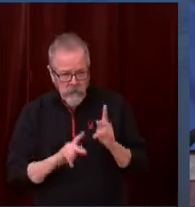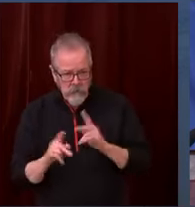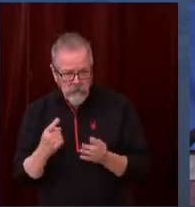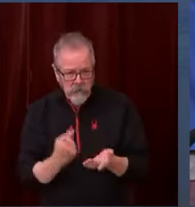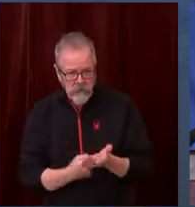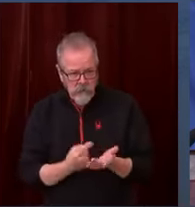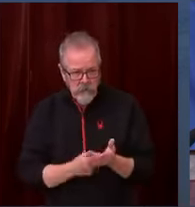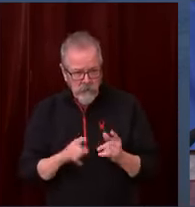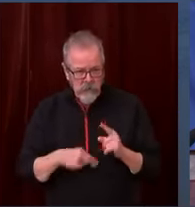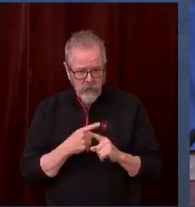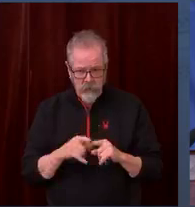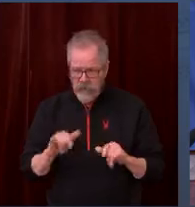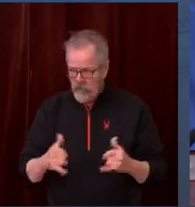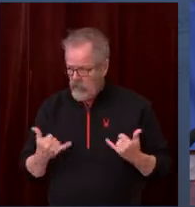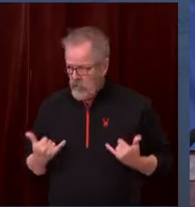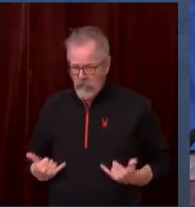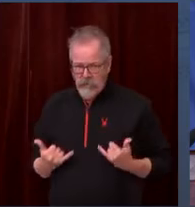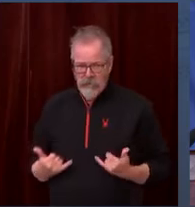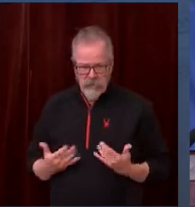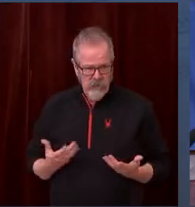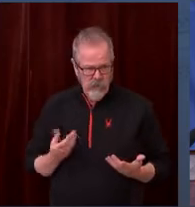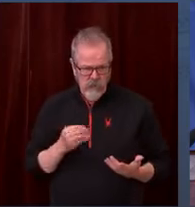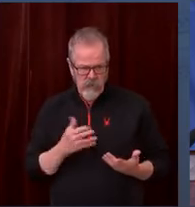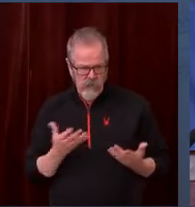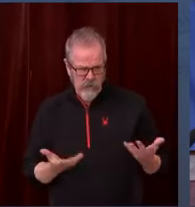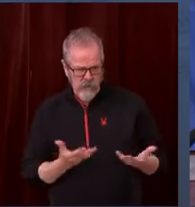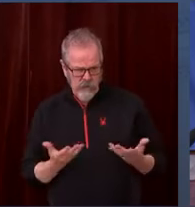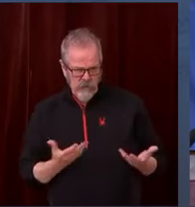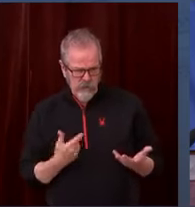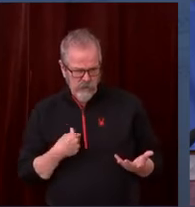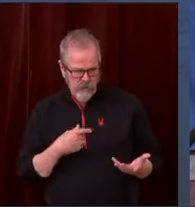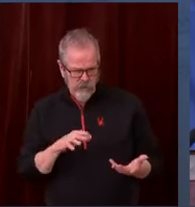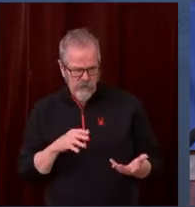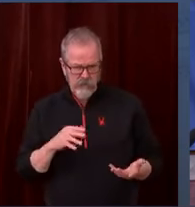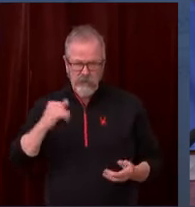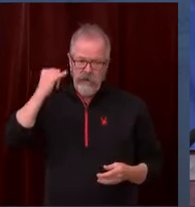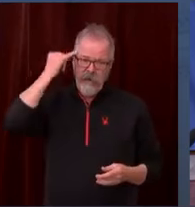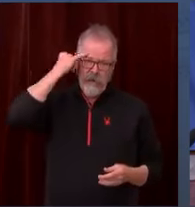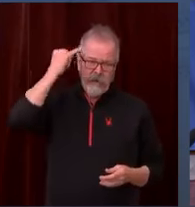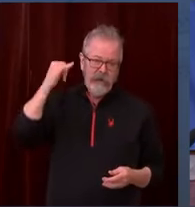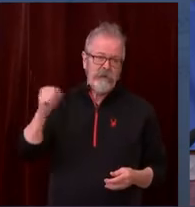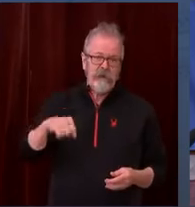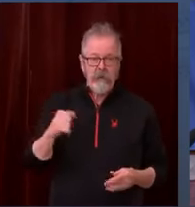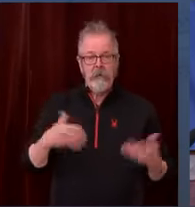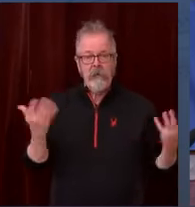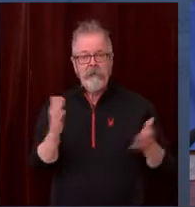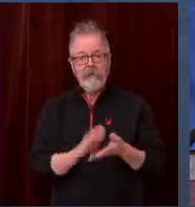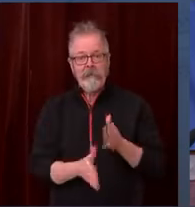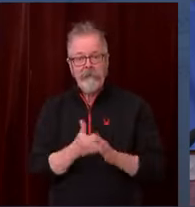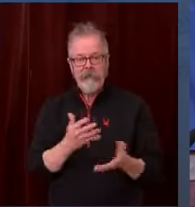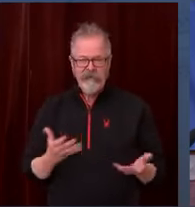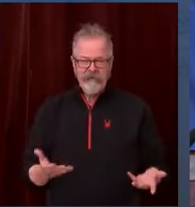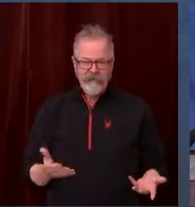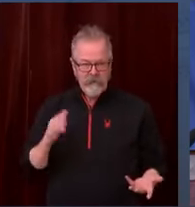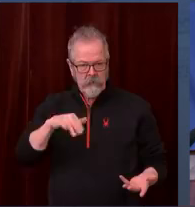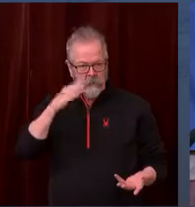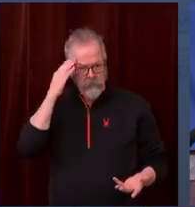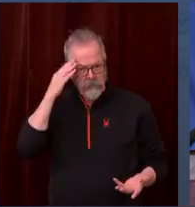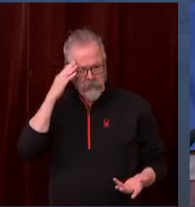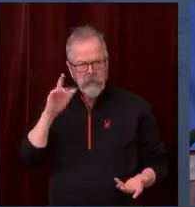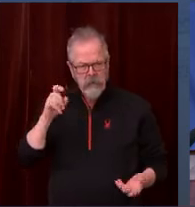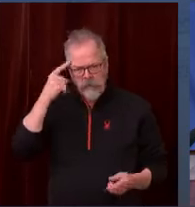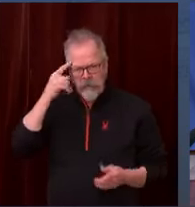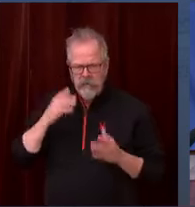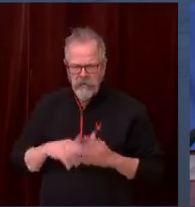mean, from time to time, we've given some thought to that. Originally, there was some privacy concerns about how to handle